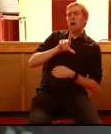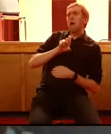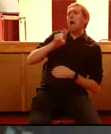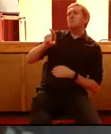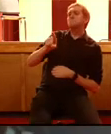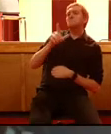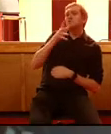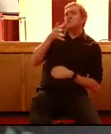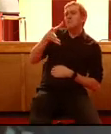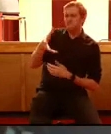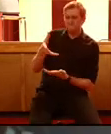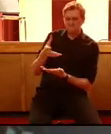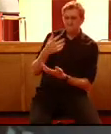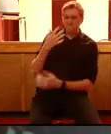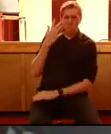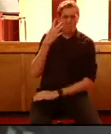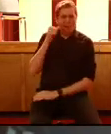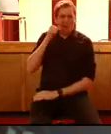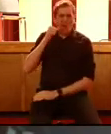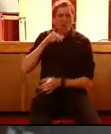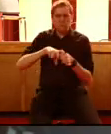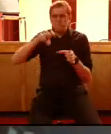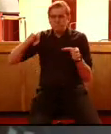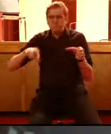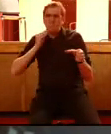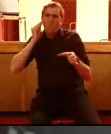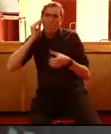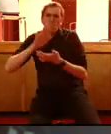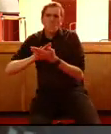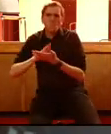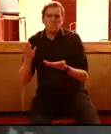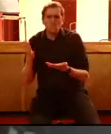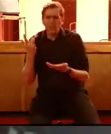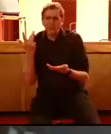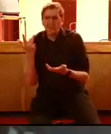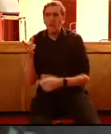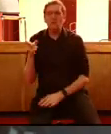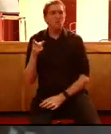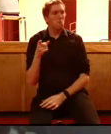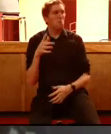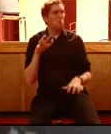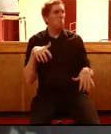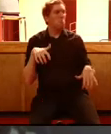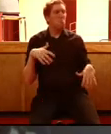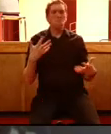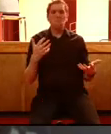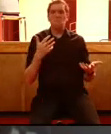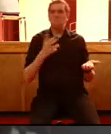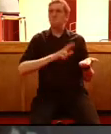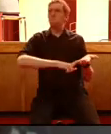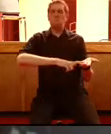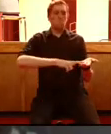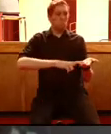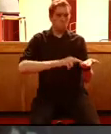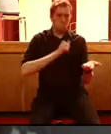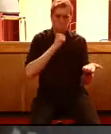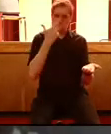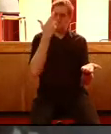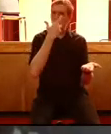He asked Grandma why the girl was withdrawn to homeschool. She didn't even realize that when she signed papers that that's what